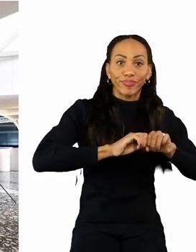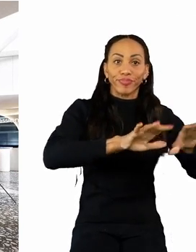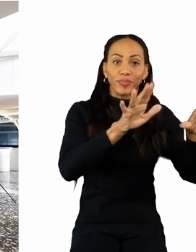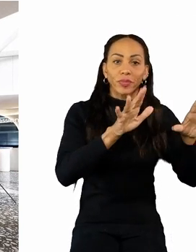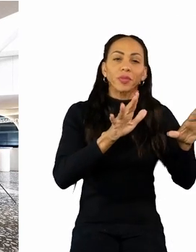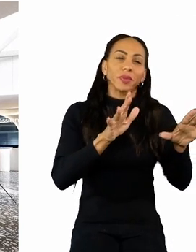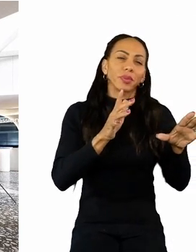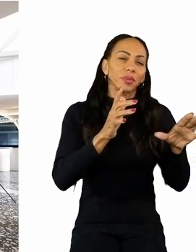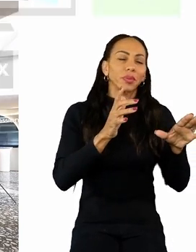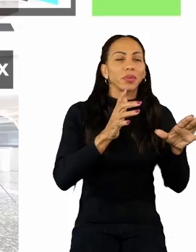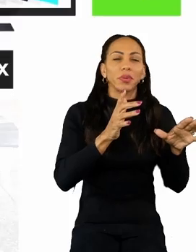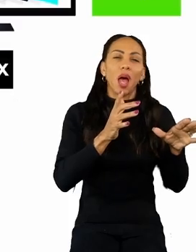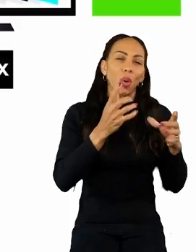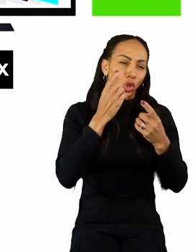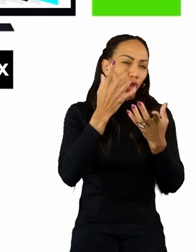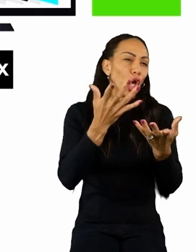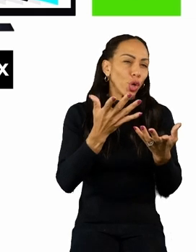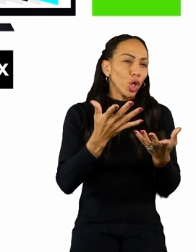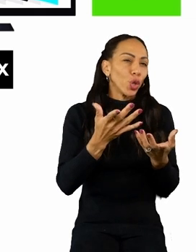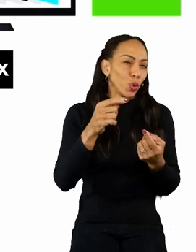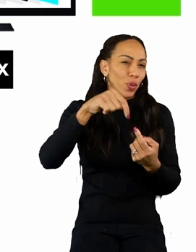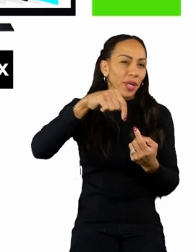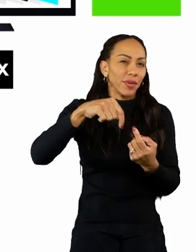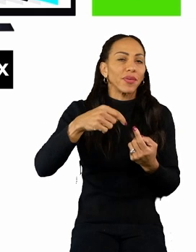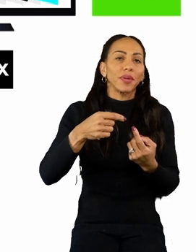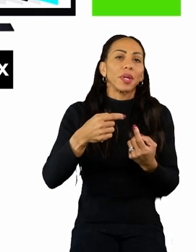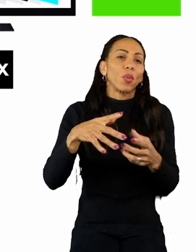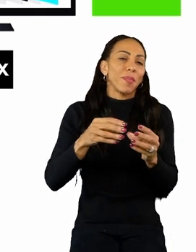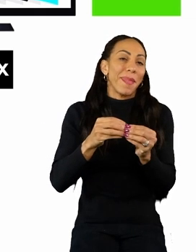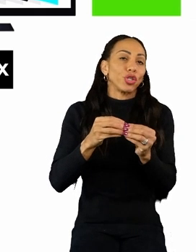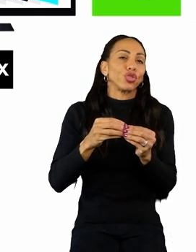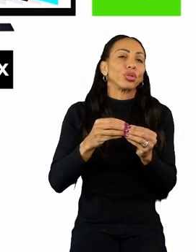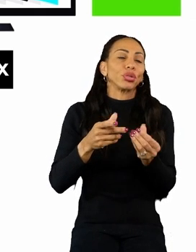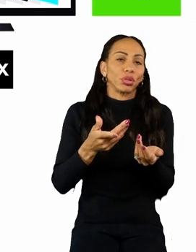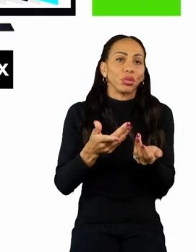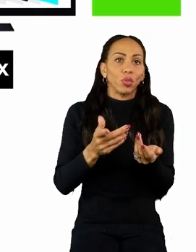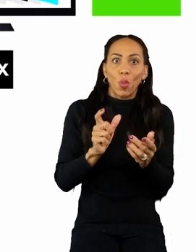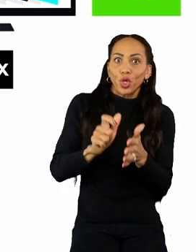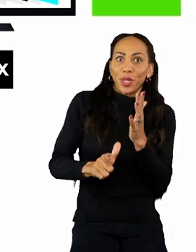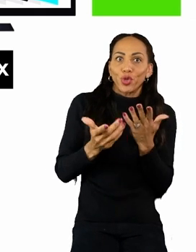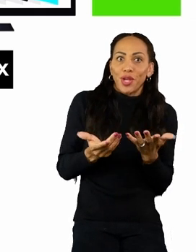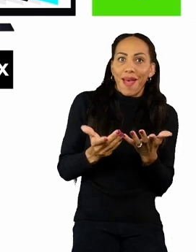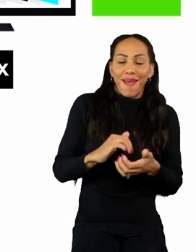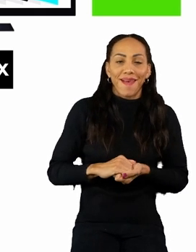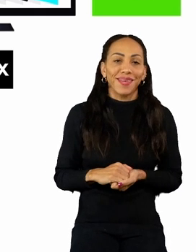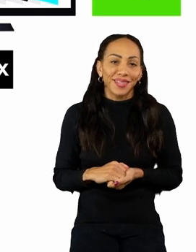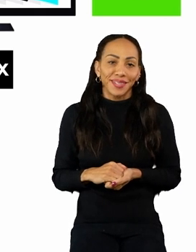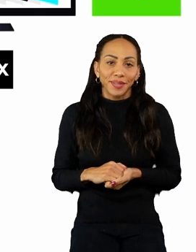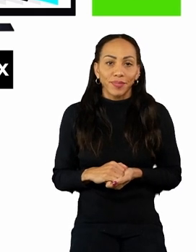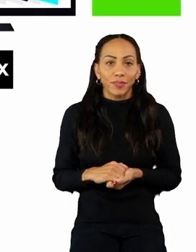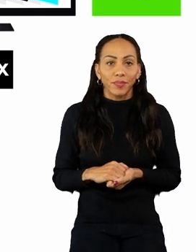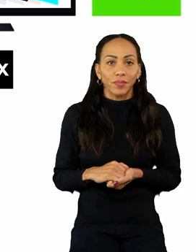bigger screens as well around the building, around the space. That's not a problem. You can filter one of the things. And that's one of the things I wanted to show you. So that's what we're doing